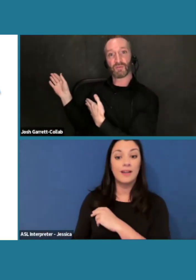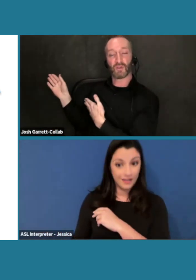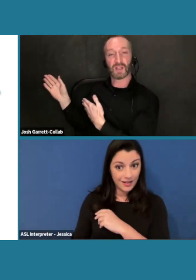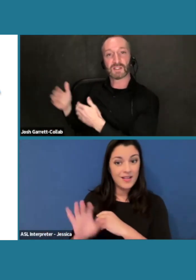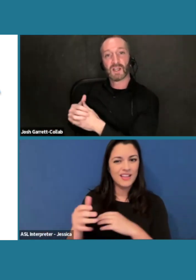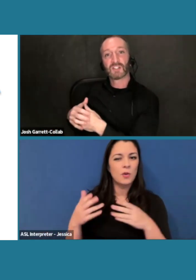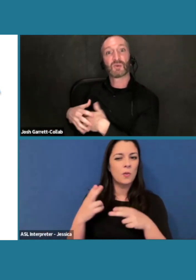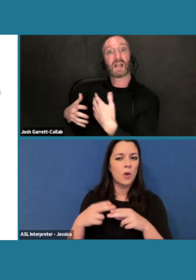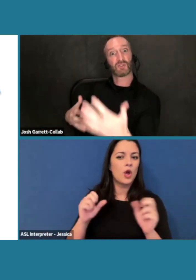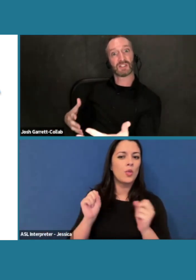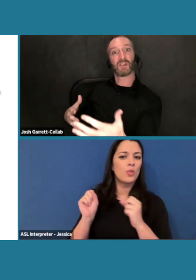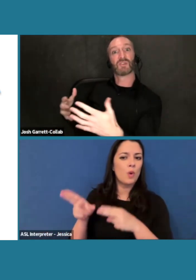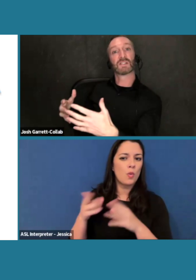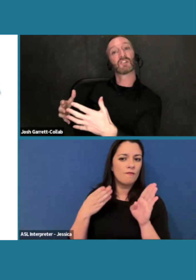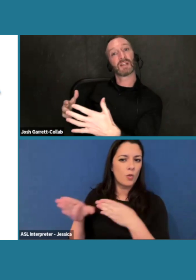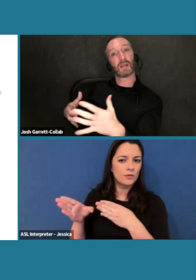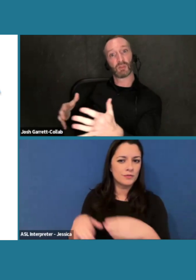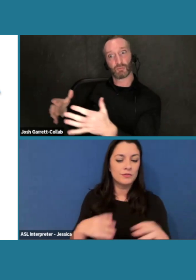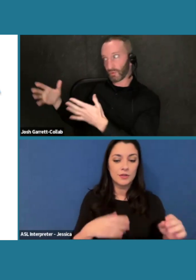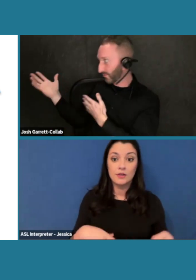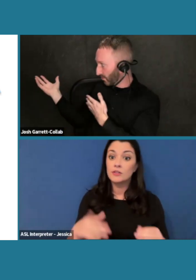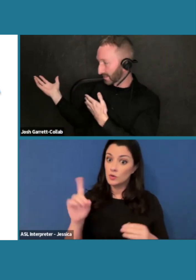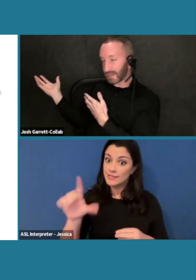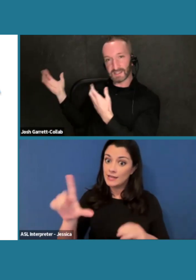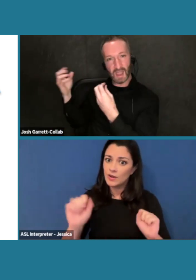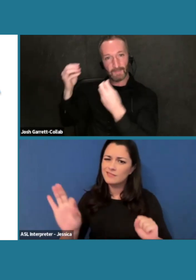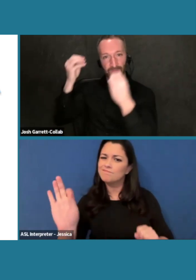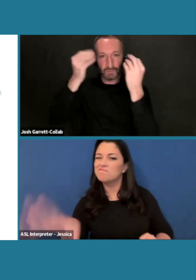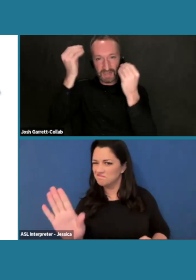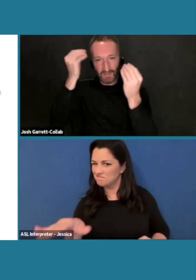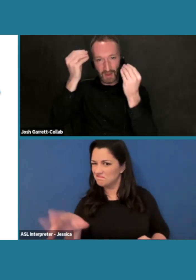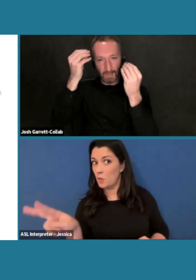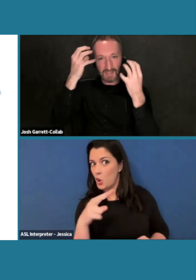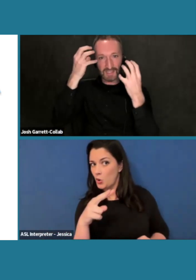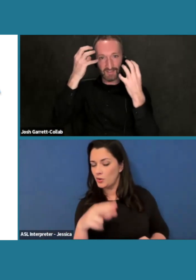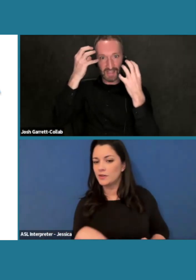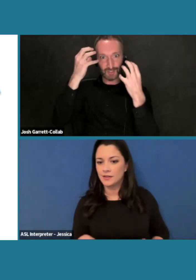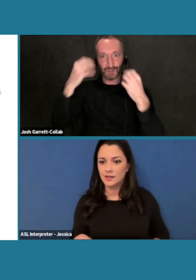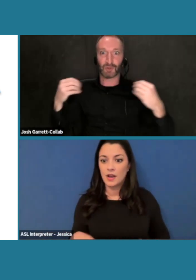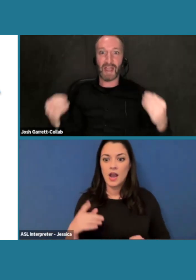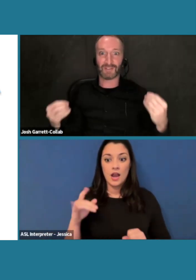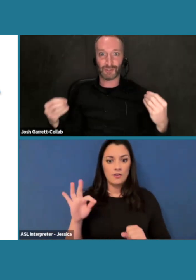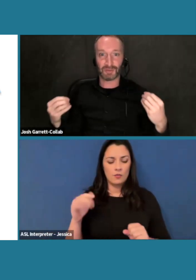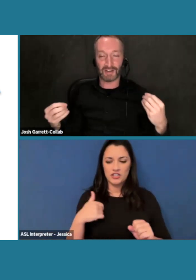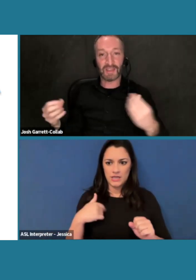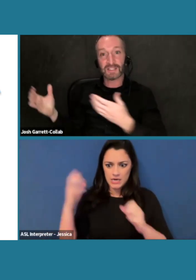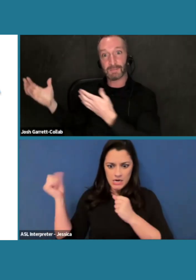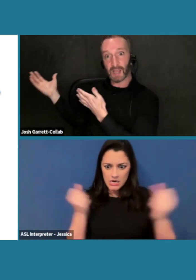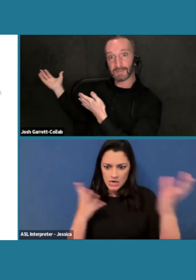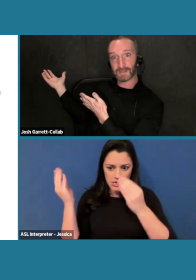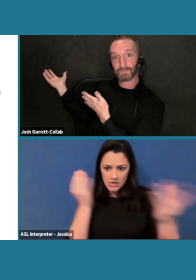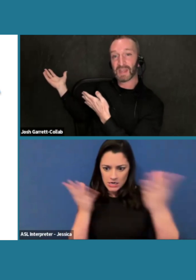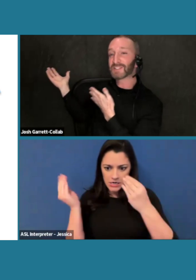call throw the focus. So a DASL can tell you this is a great time to throw the focus. And it's that we get out of that mindset of, as an interpreter, I have to interpret